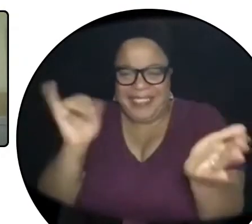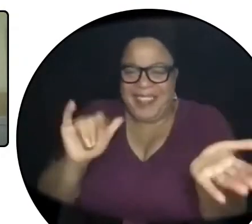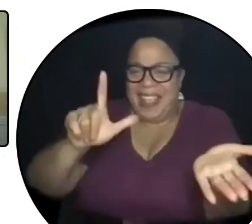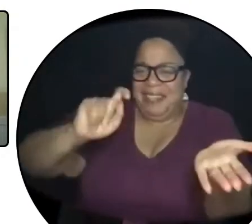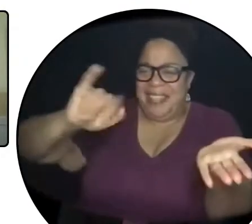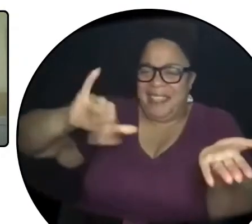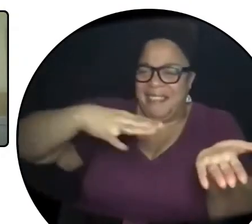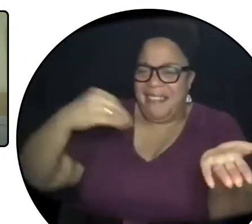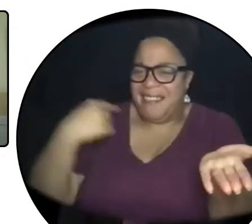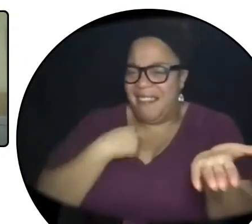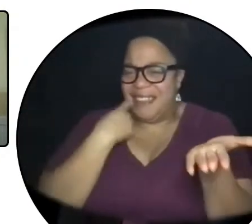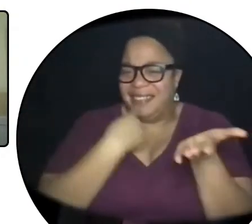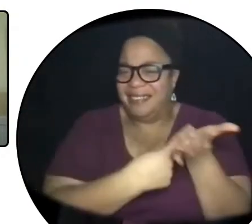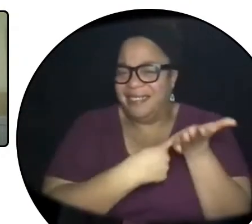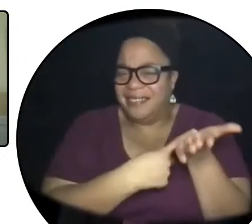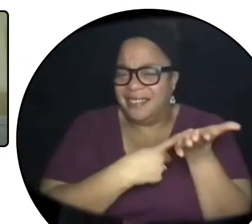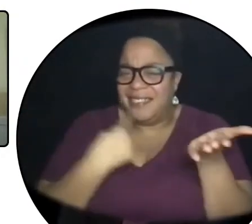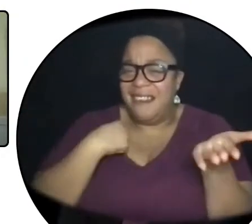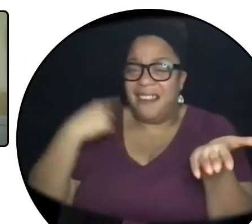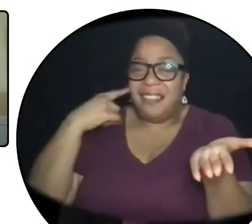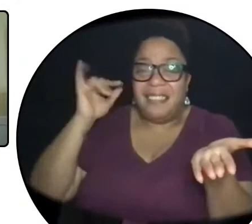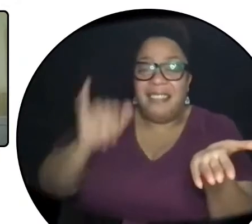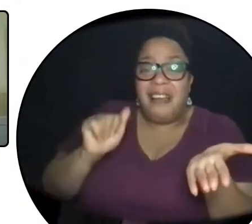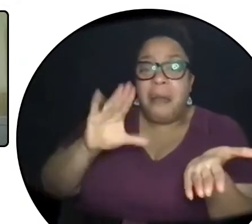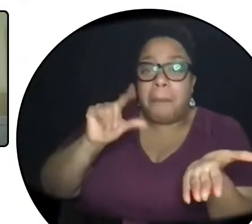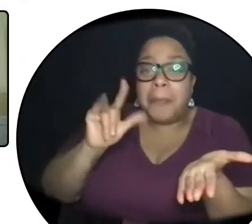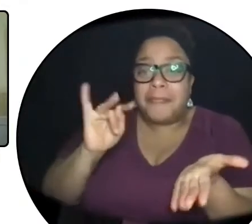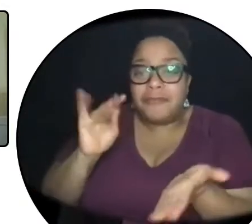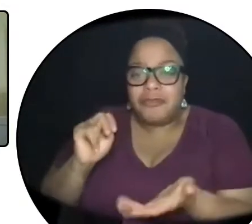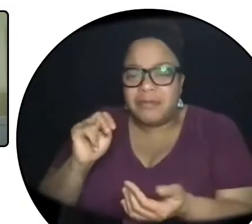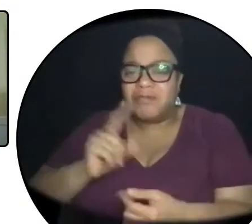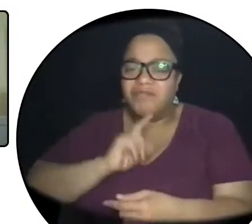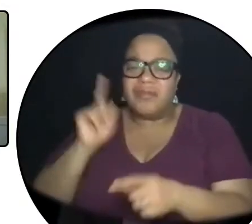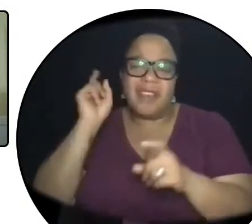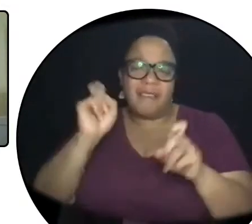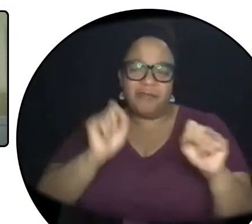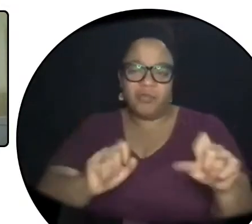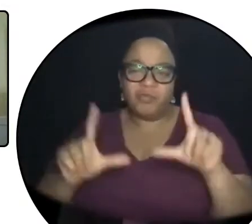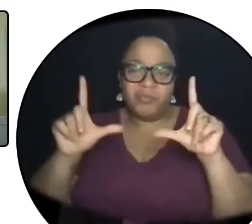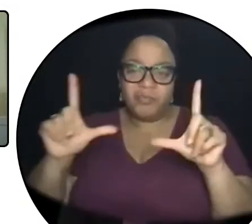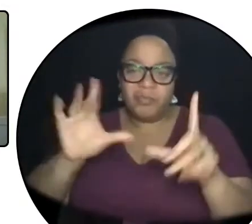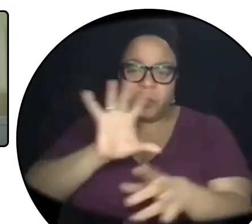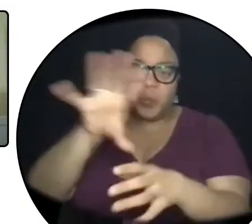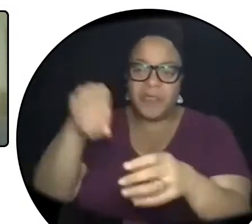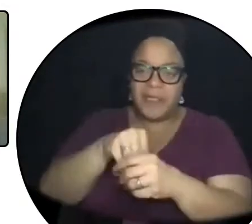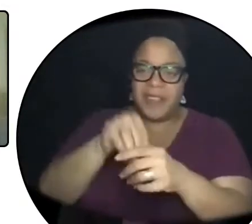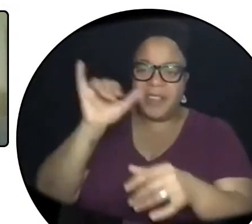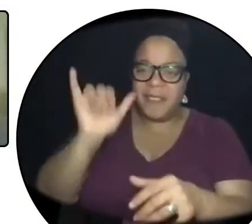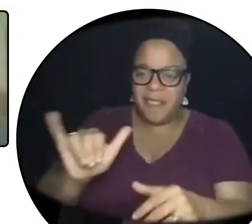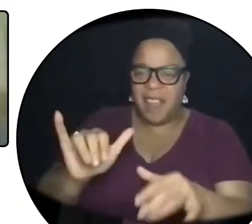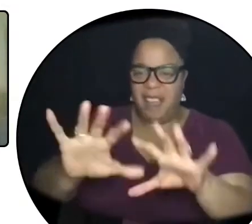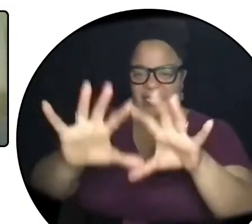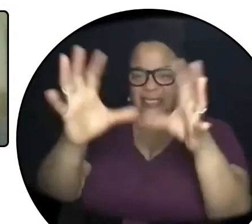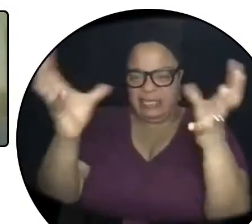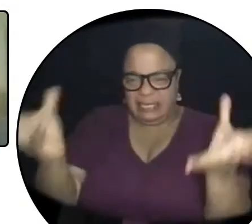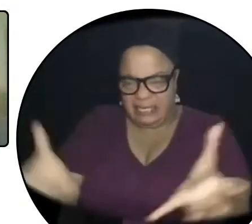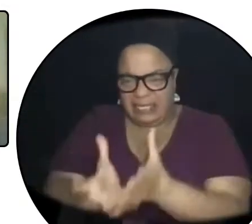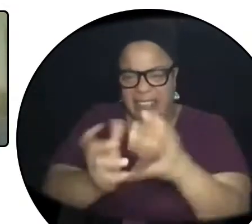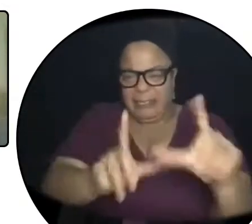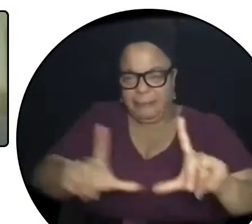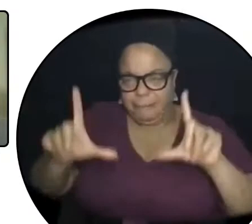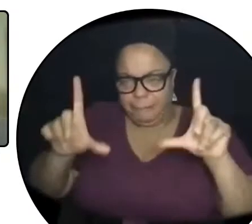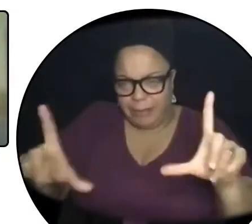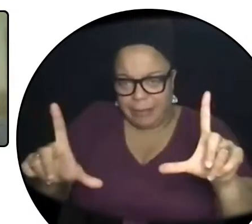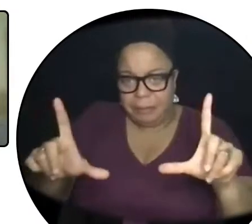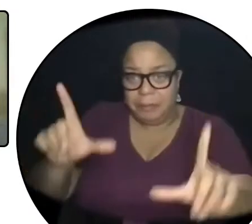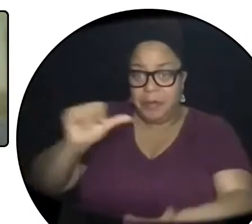going to be a little different, I think, because from listening to everyone. And I've been reflecting a lot on the fact